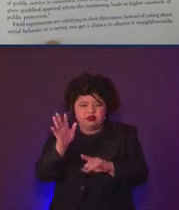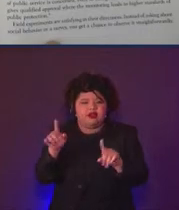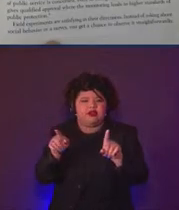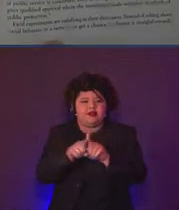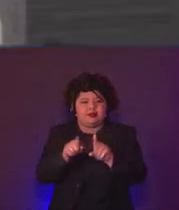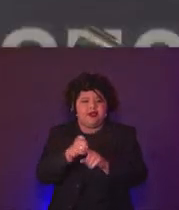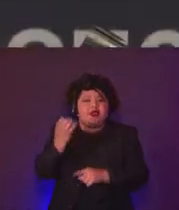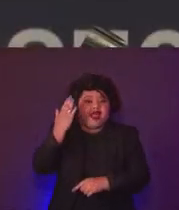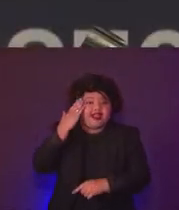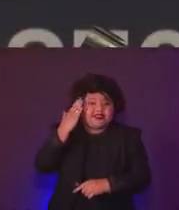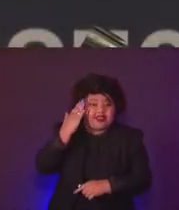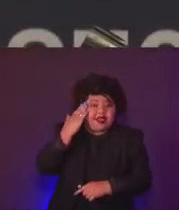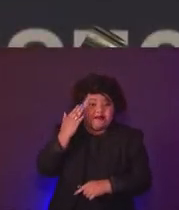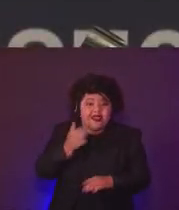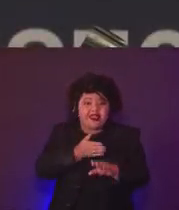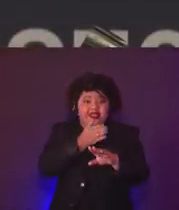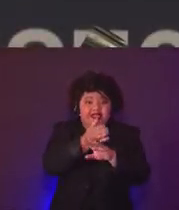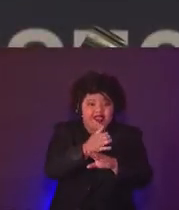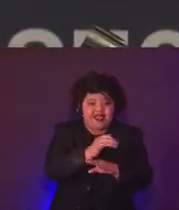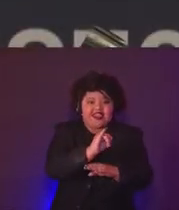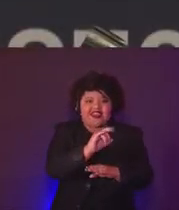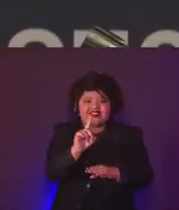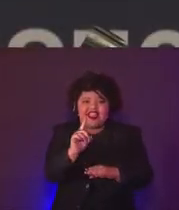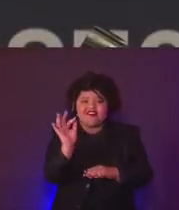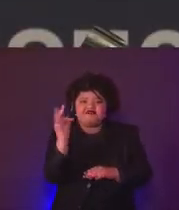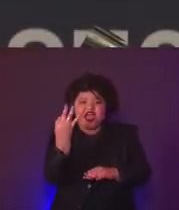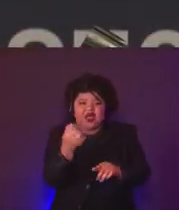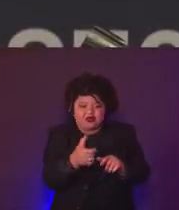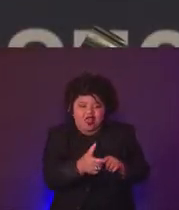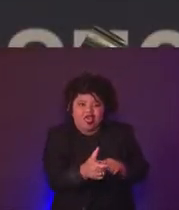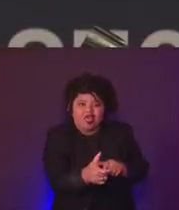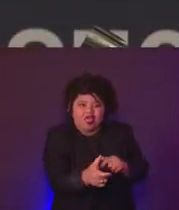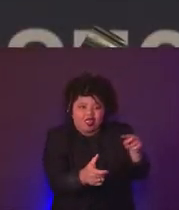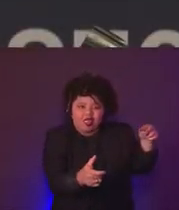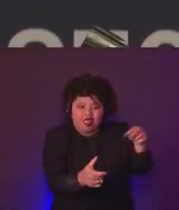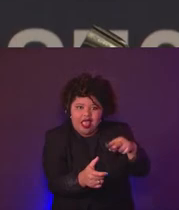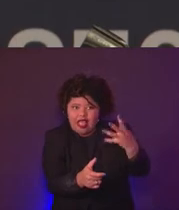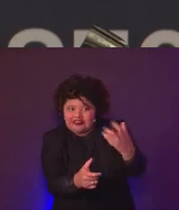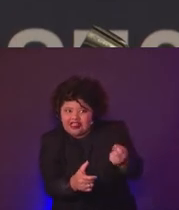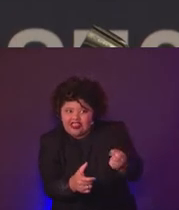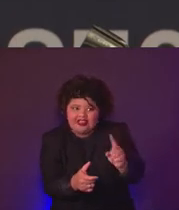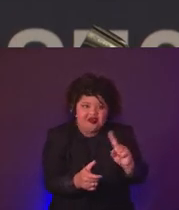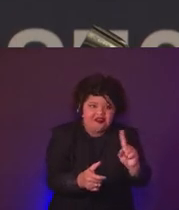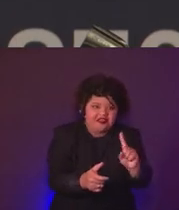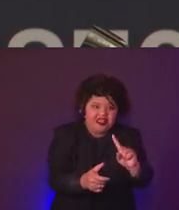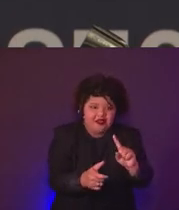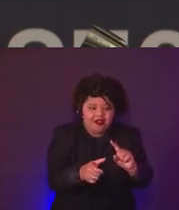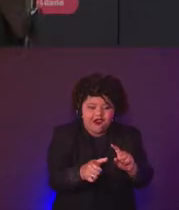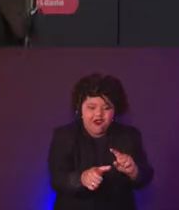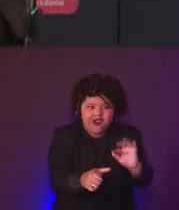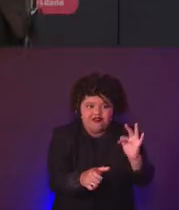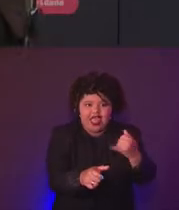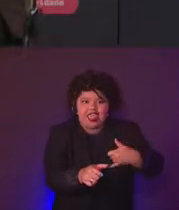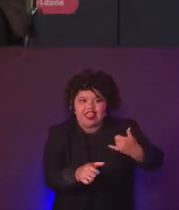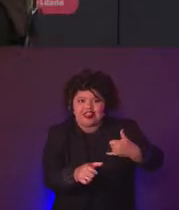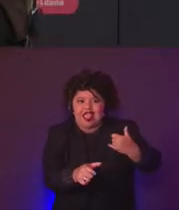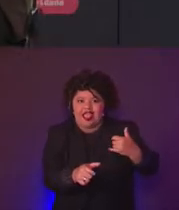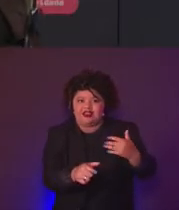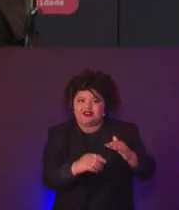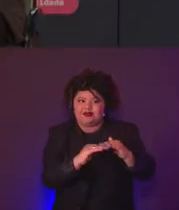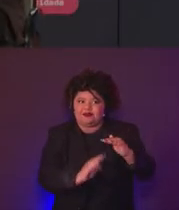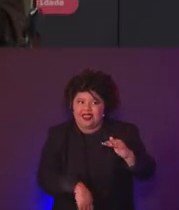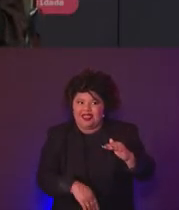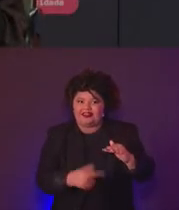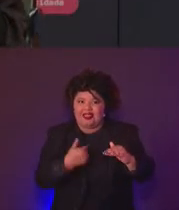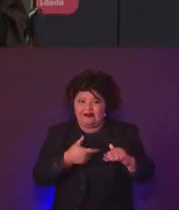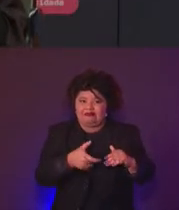ID. And that was my punishment, but it was also a lot of fun. But did you get to buy beer in those bars at least? Yep, yeah. That's good. That's a